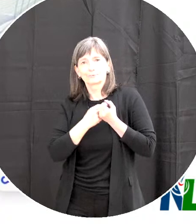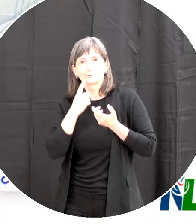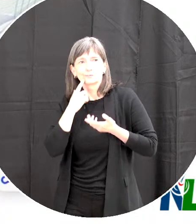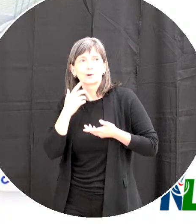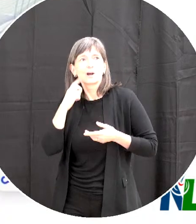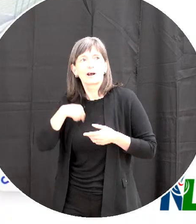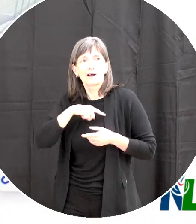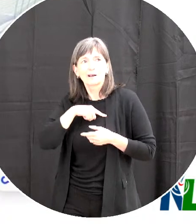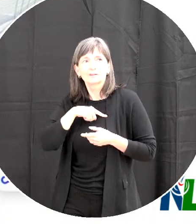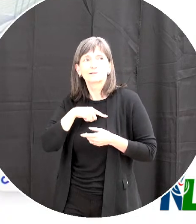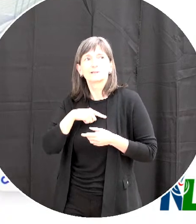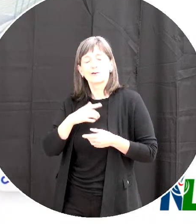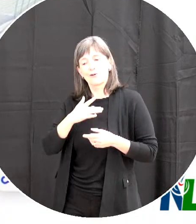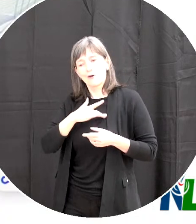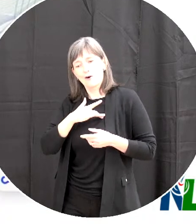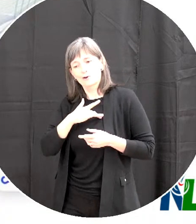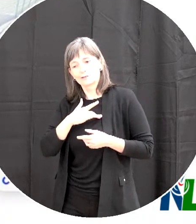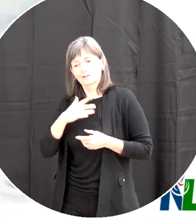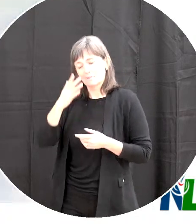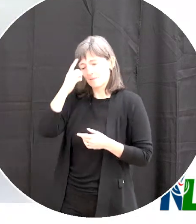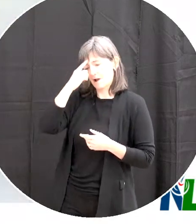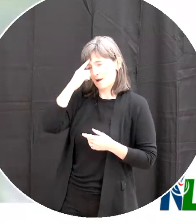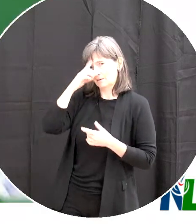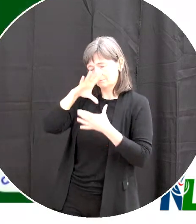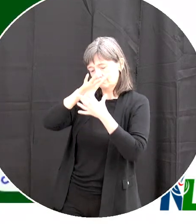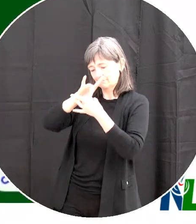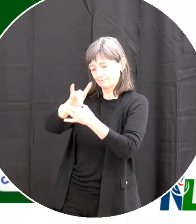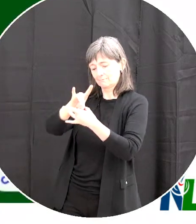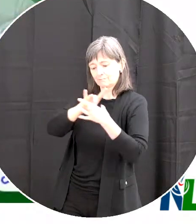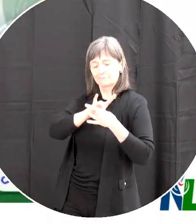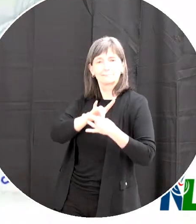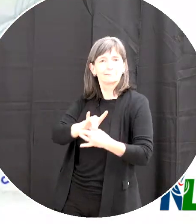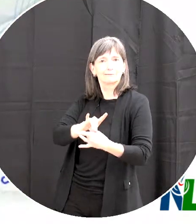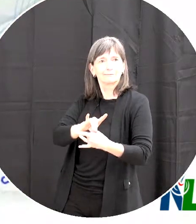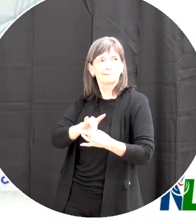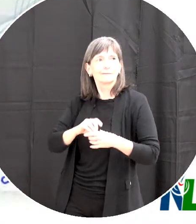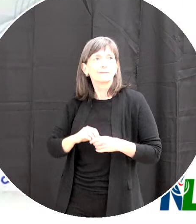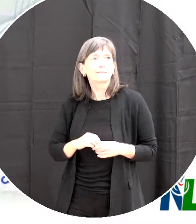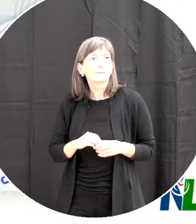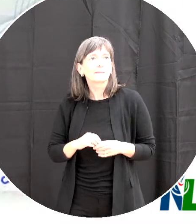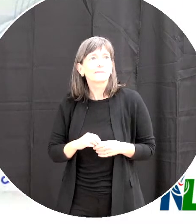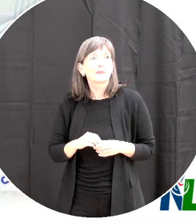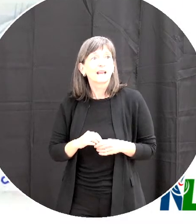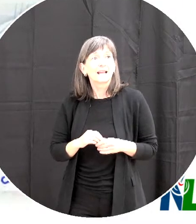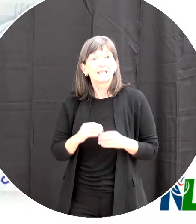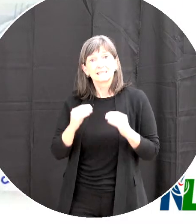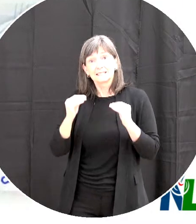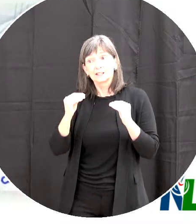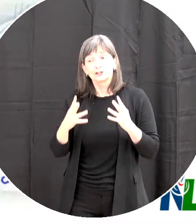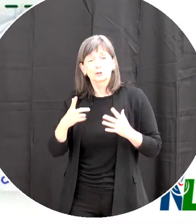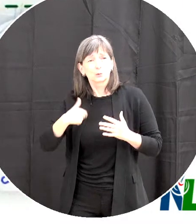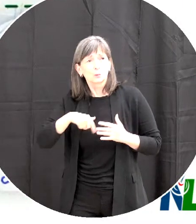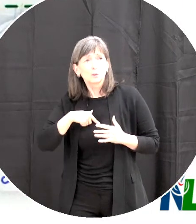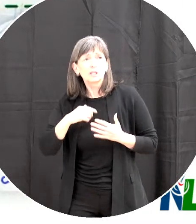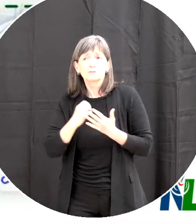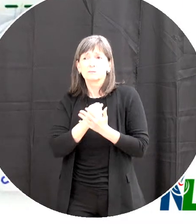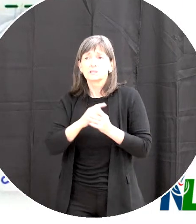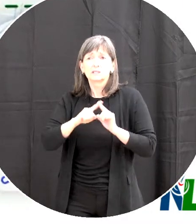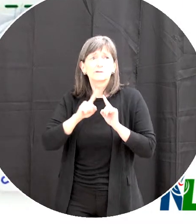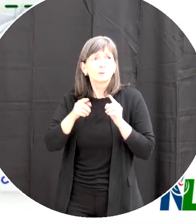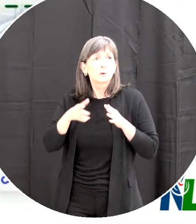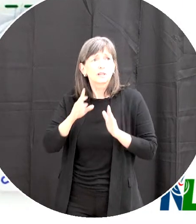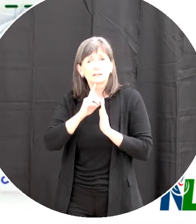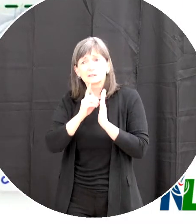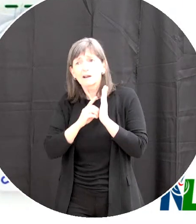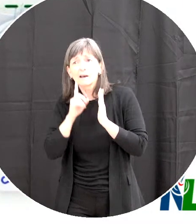hearts and minds. As educators, we use every opportunity to design and facilitate